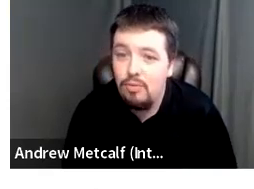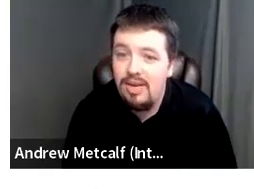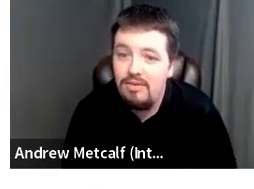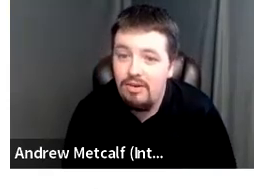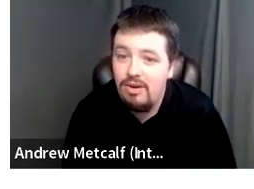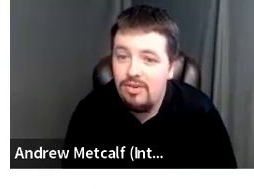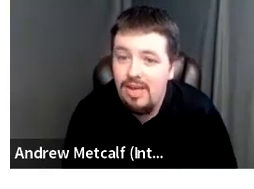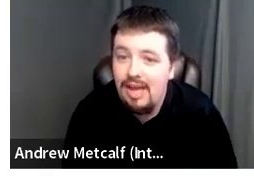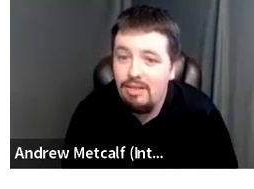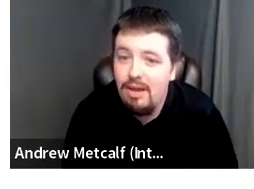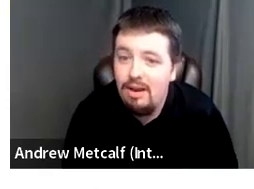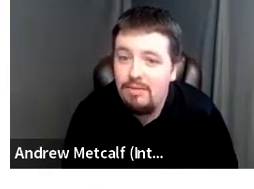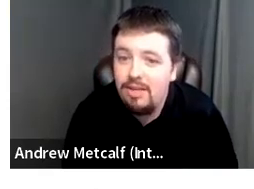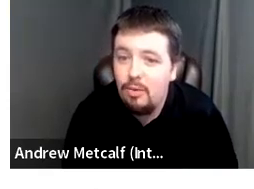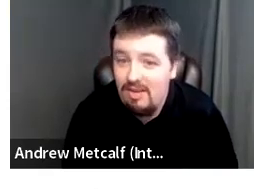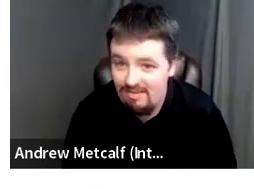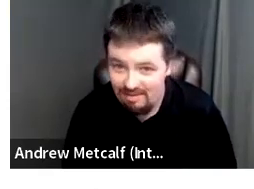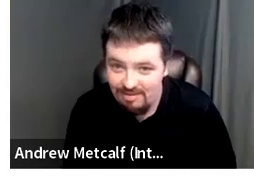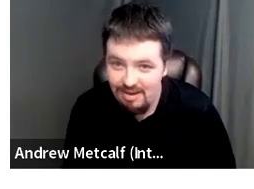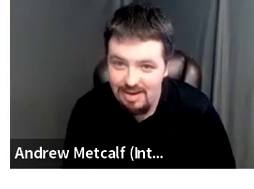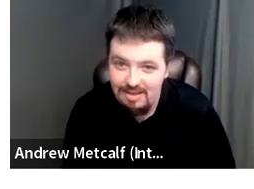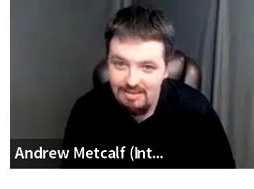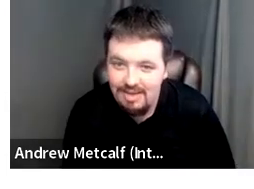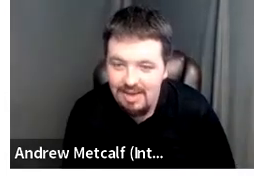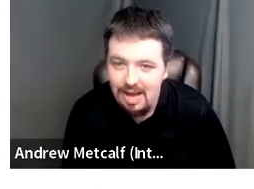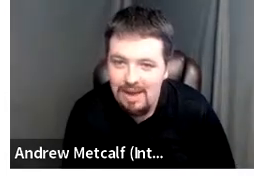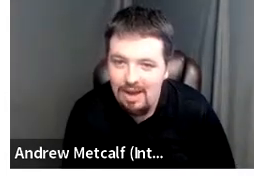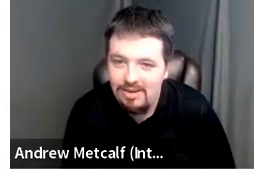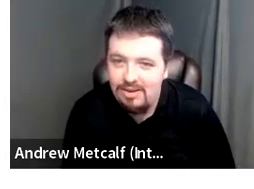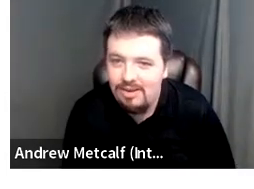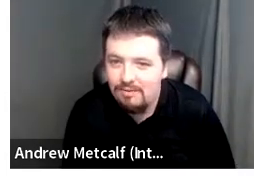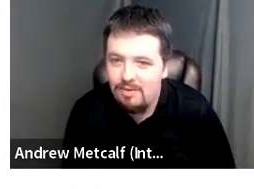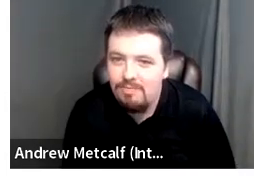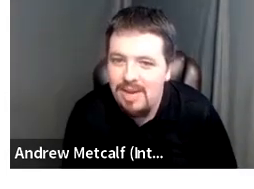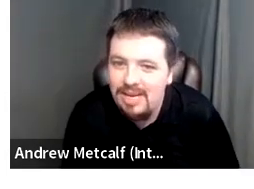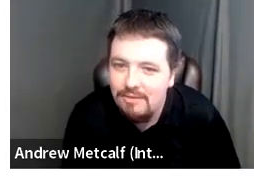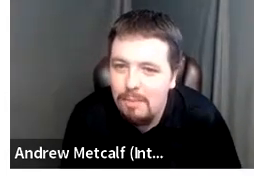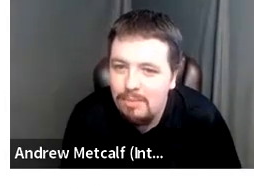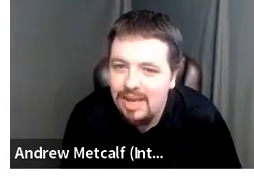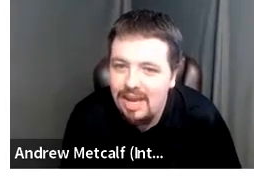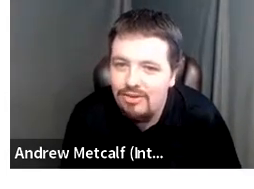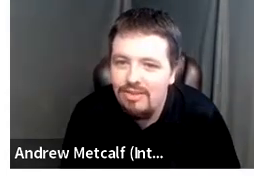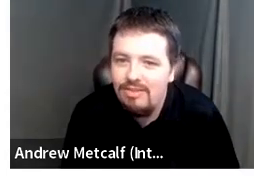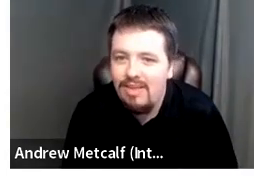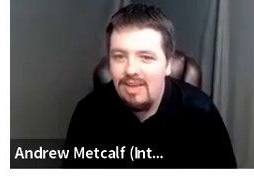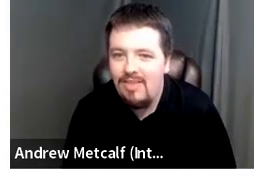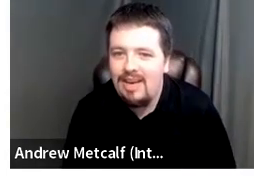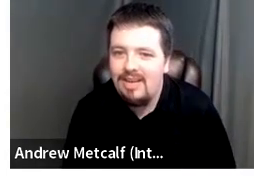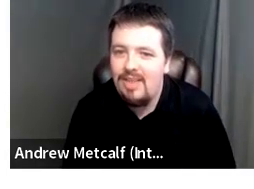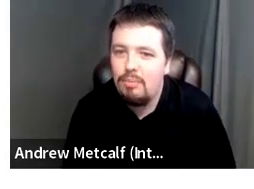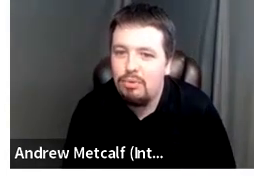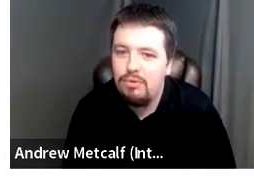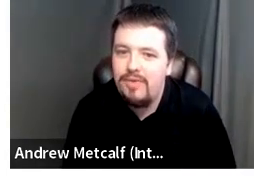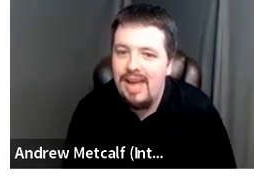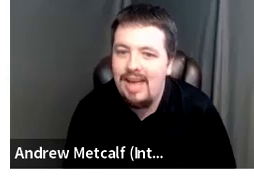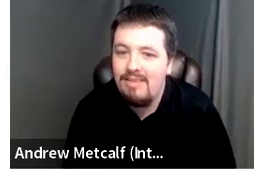of research and a lot of linguistic studies about many different publications that he